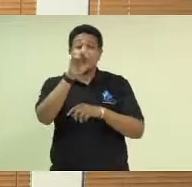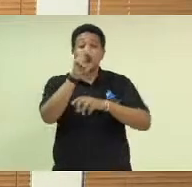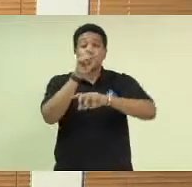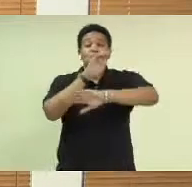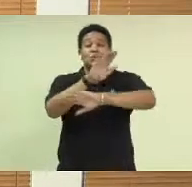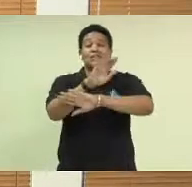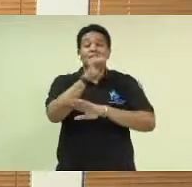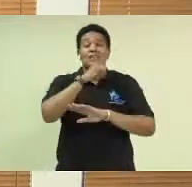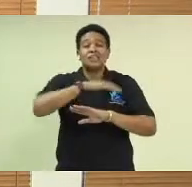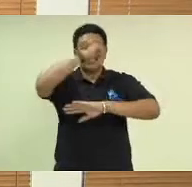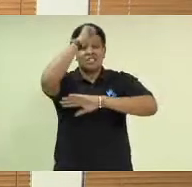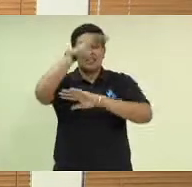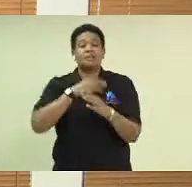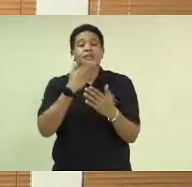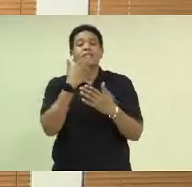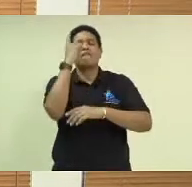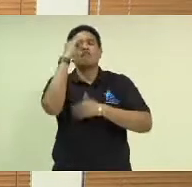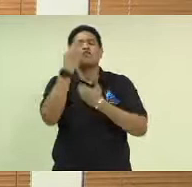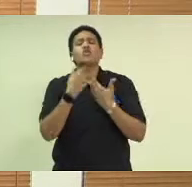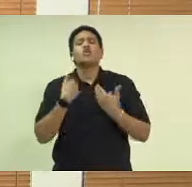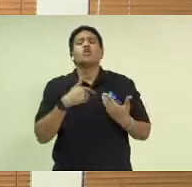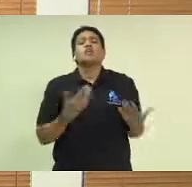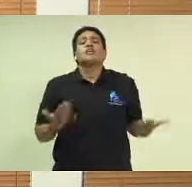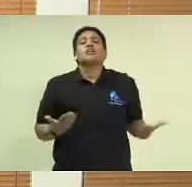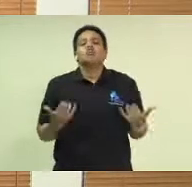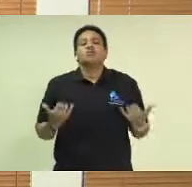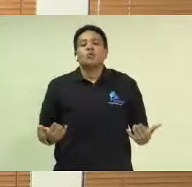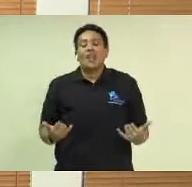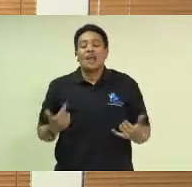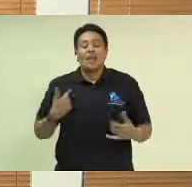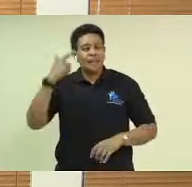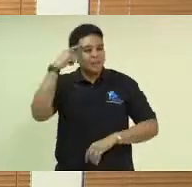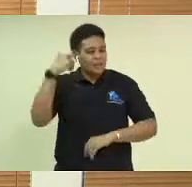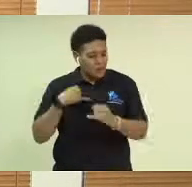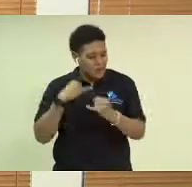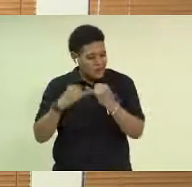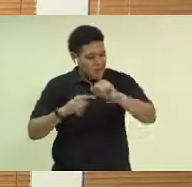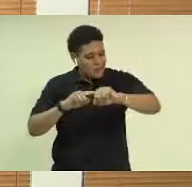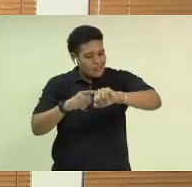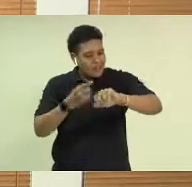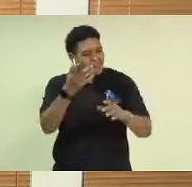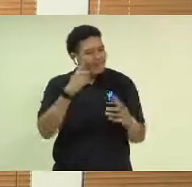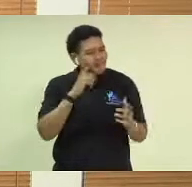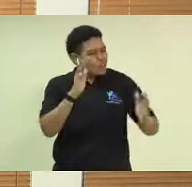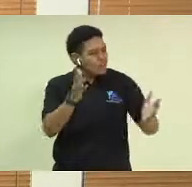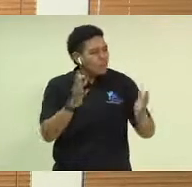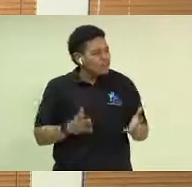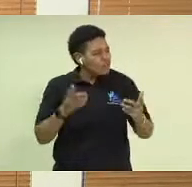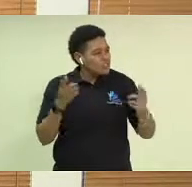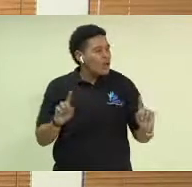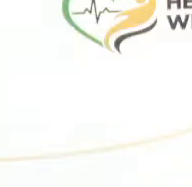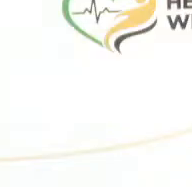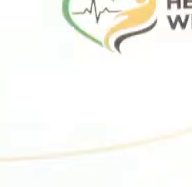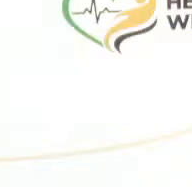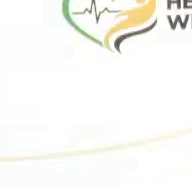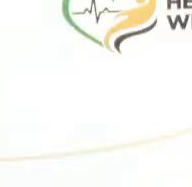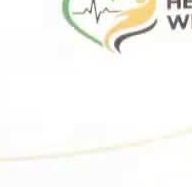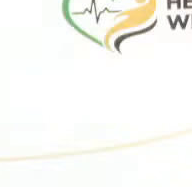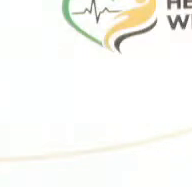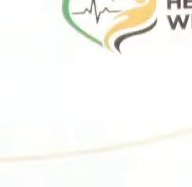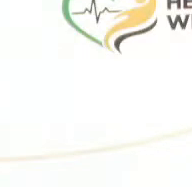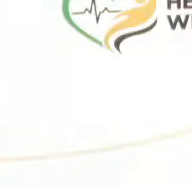evening, ladies and gentlemen. Thanks again for joining us. I think we last had a conversation a few weeks